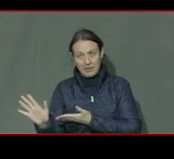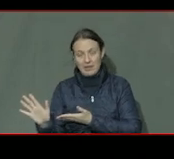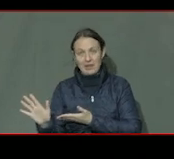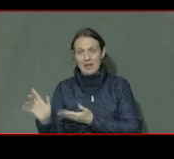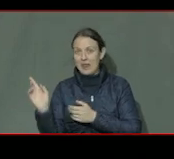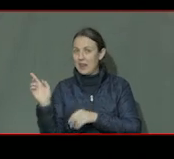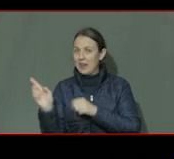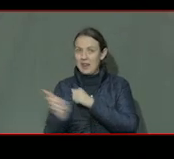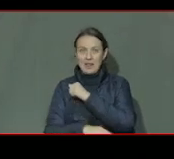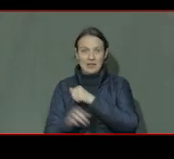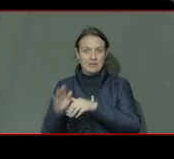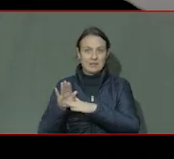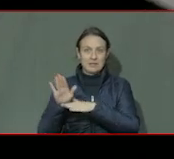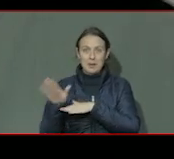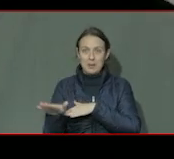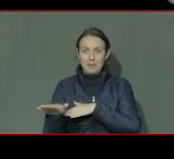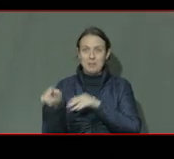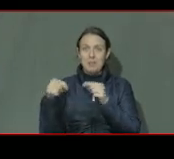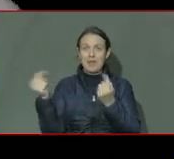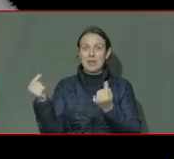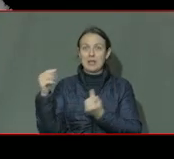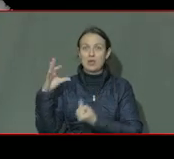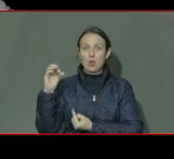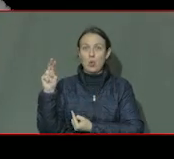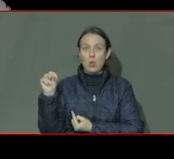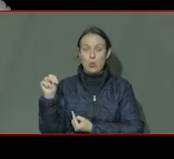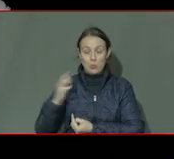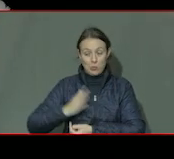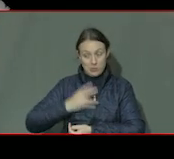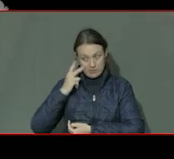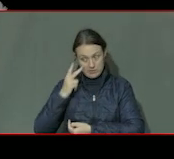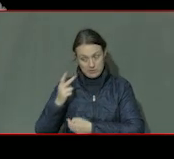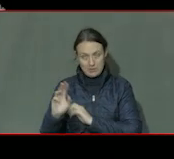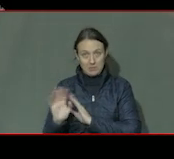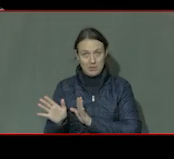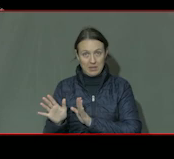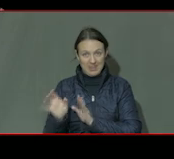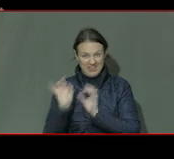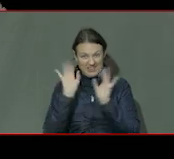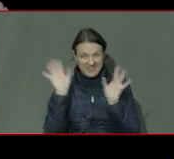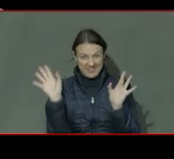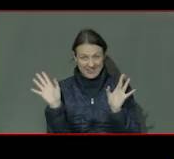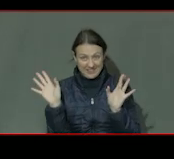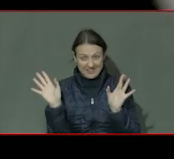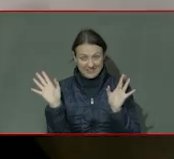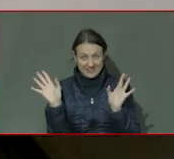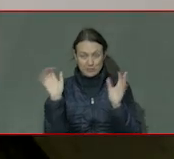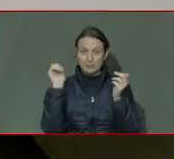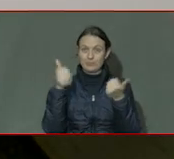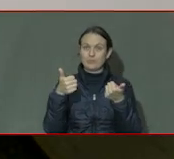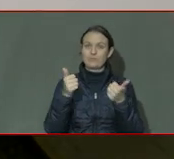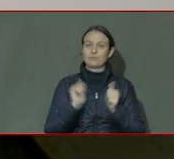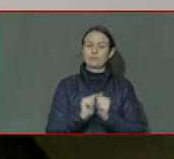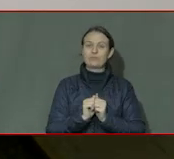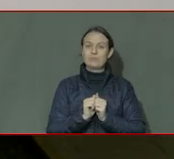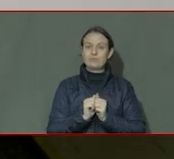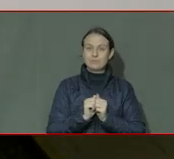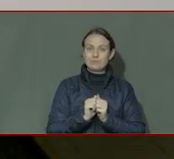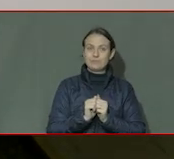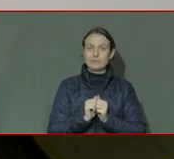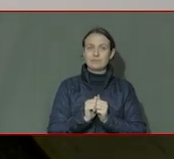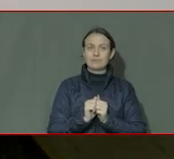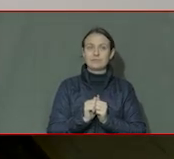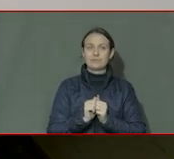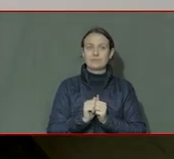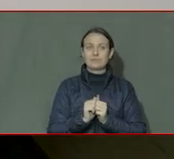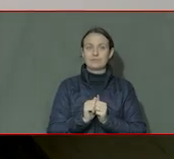The anticodon, not this. Is it clear? Good. And then